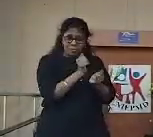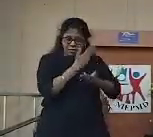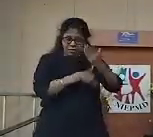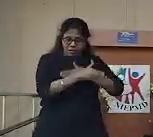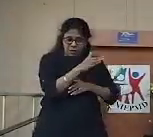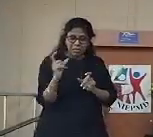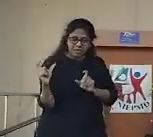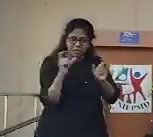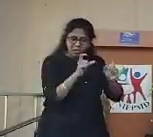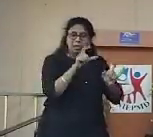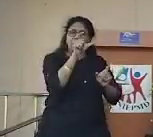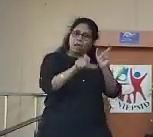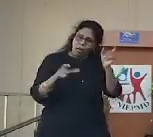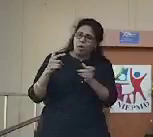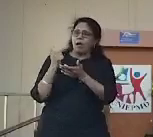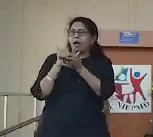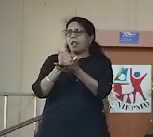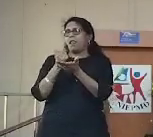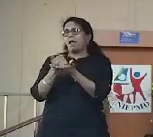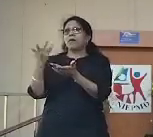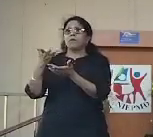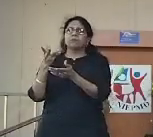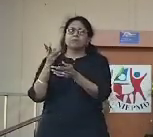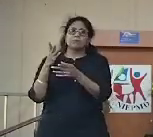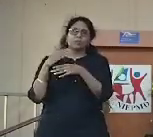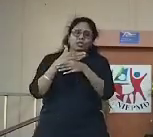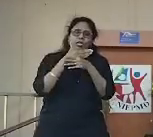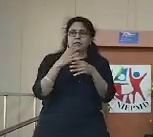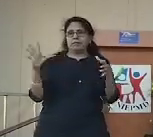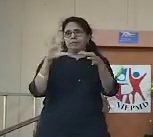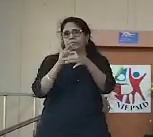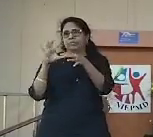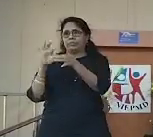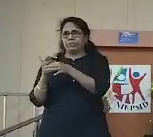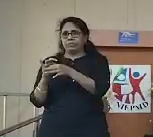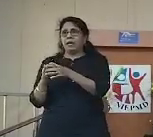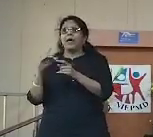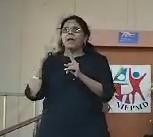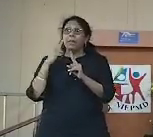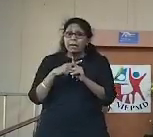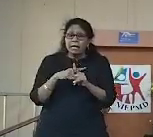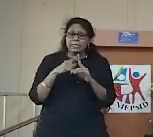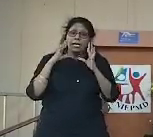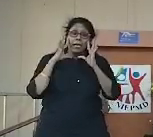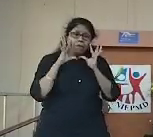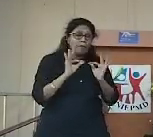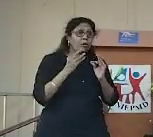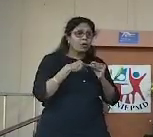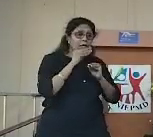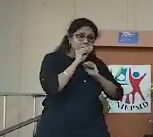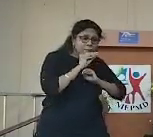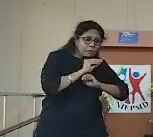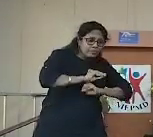Next one is we need to understand or learn about the services that are available. So from